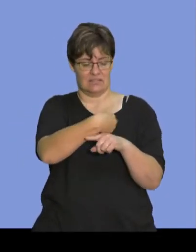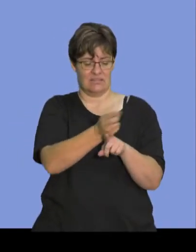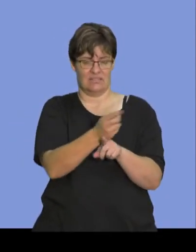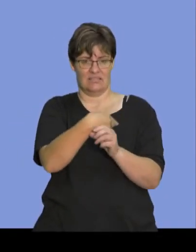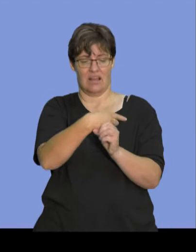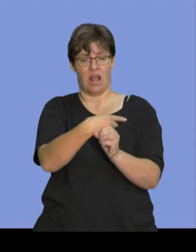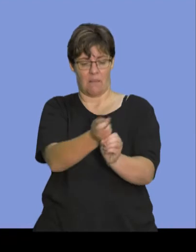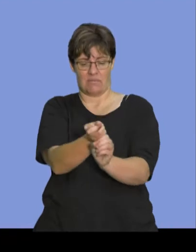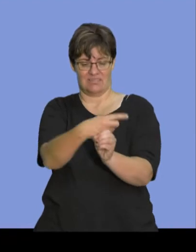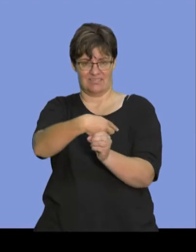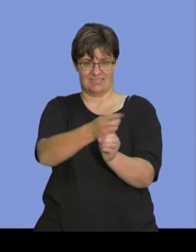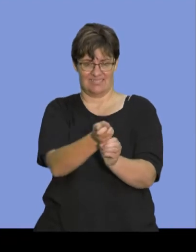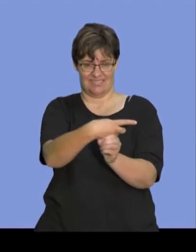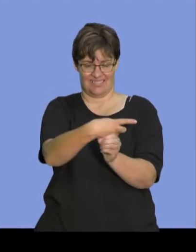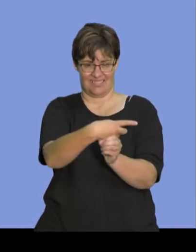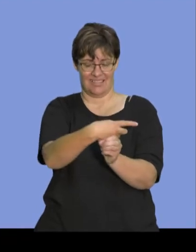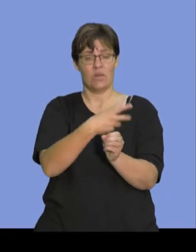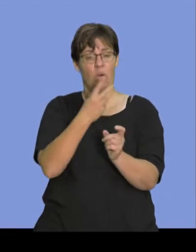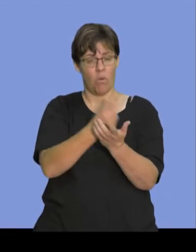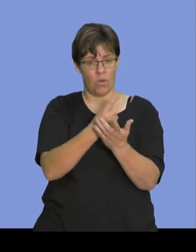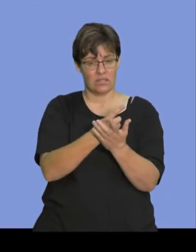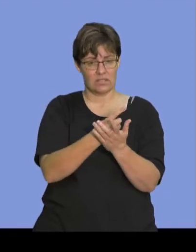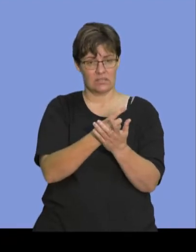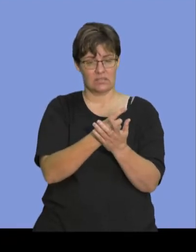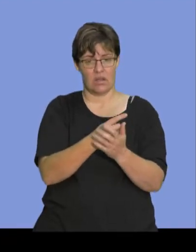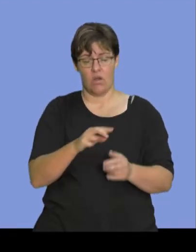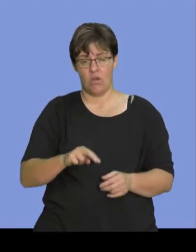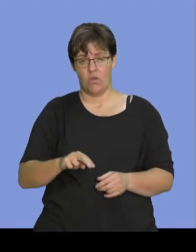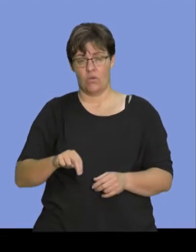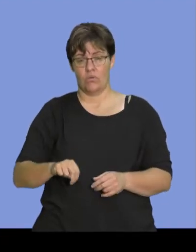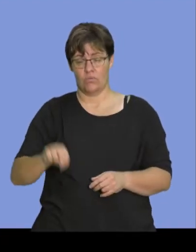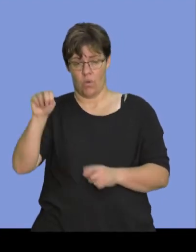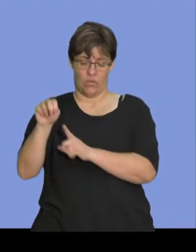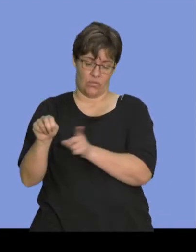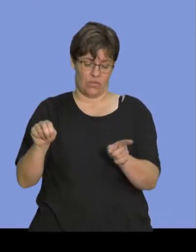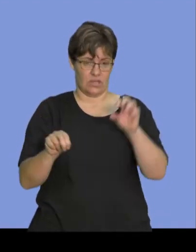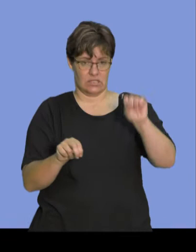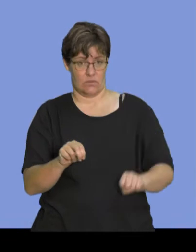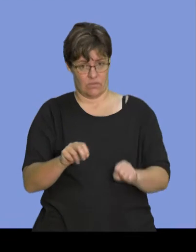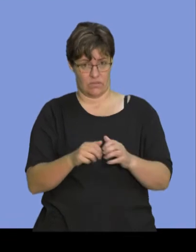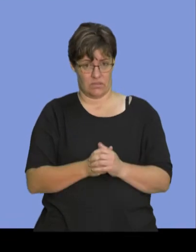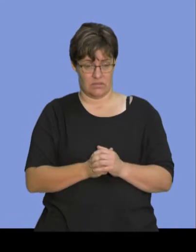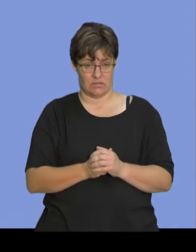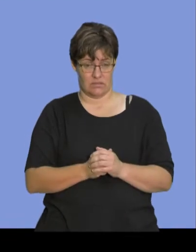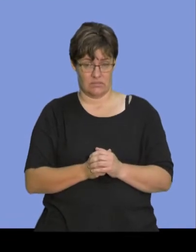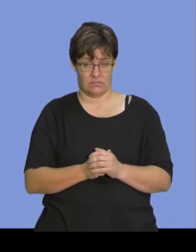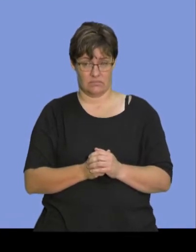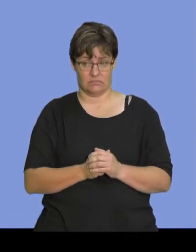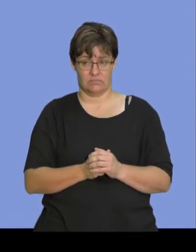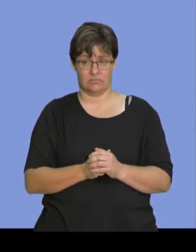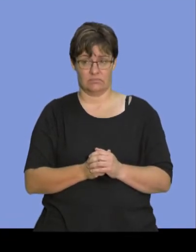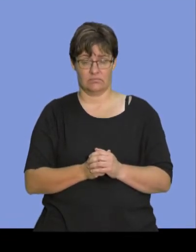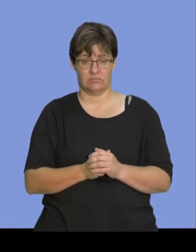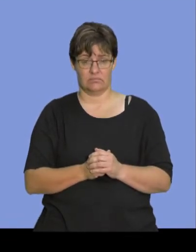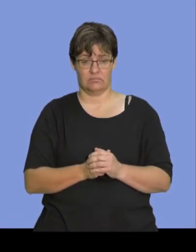in which the compass needle points, and the direction is such that it's north to south. Okay, it's supposed to